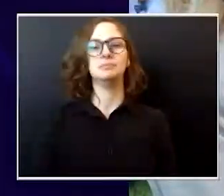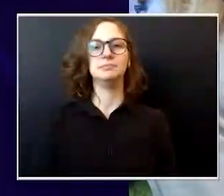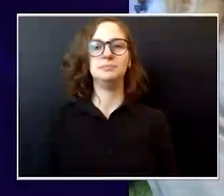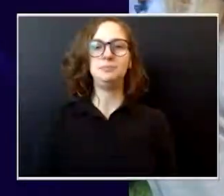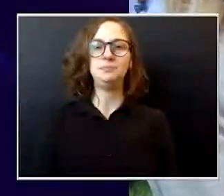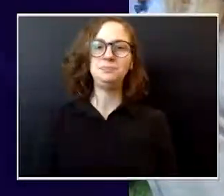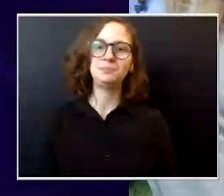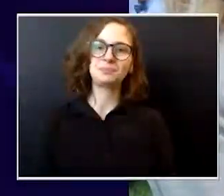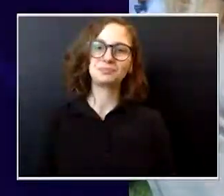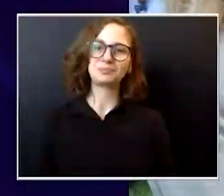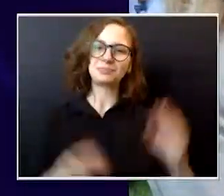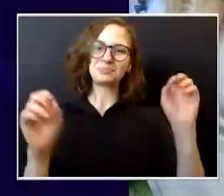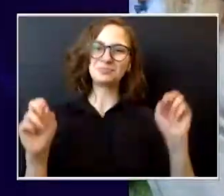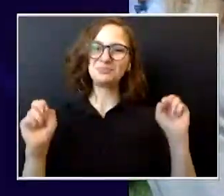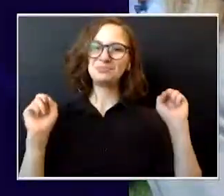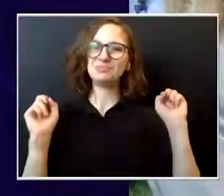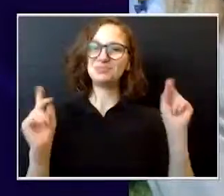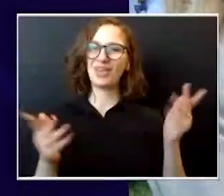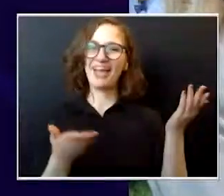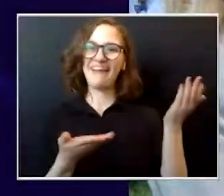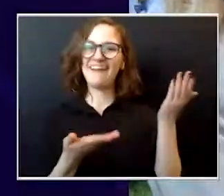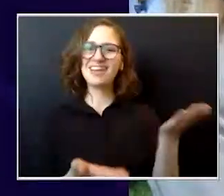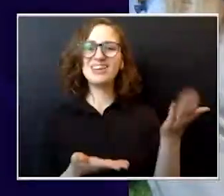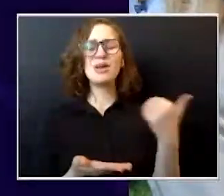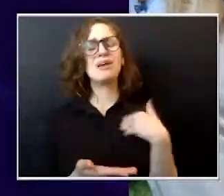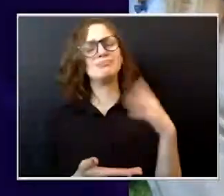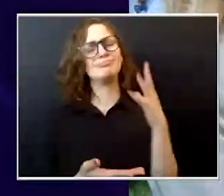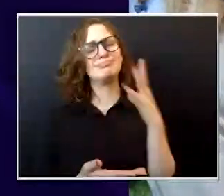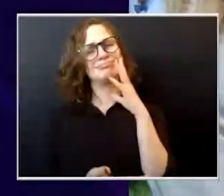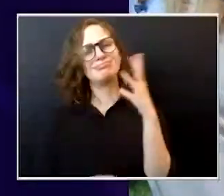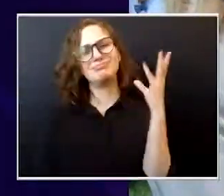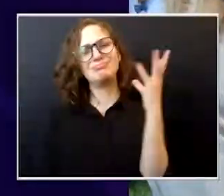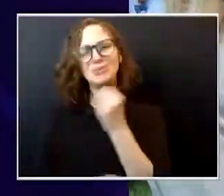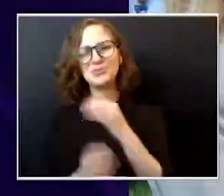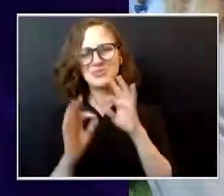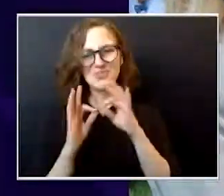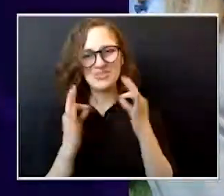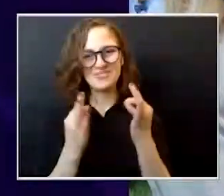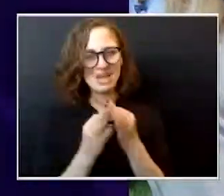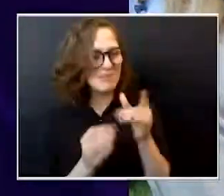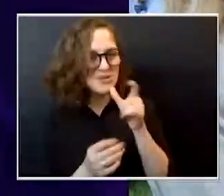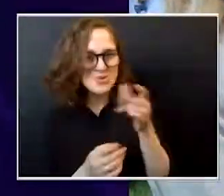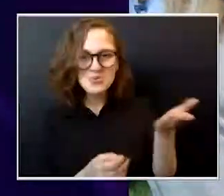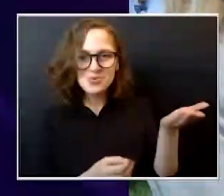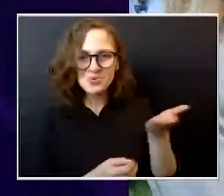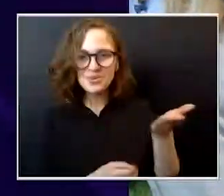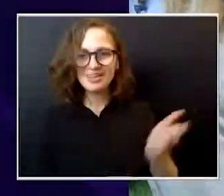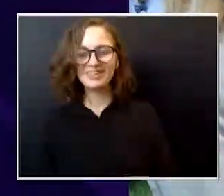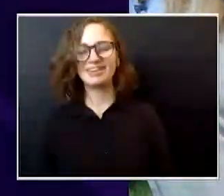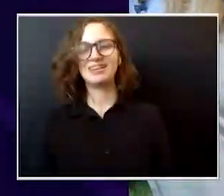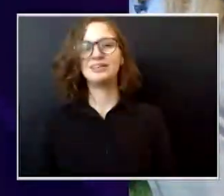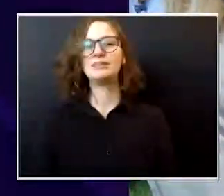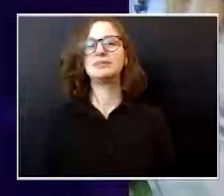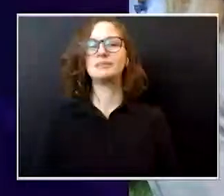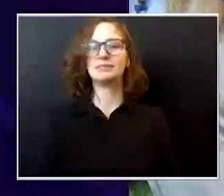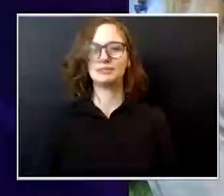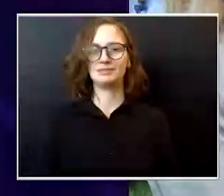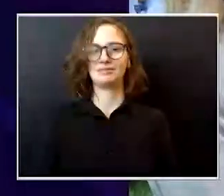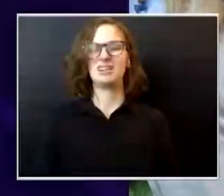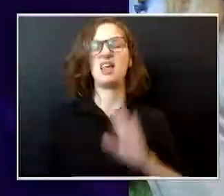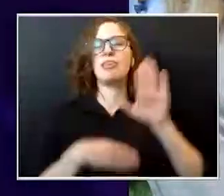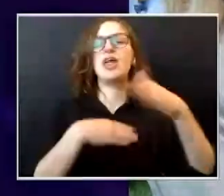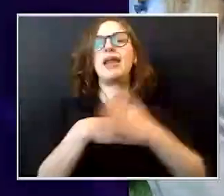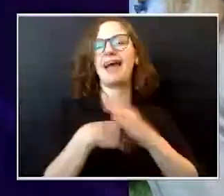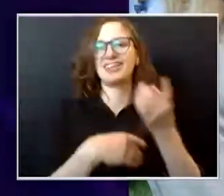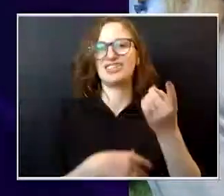Okay, Dr. Muehlbach, you have some beautiful family members. Tell me who we're looking at here. So this is the next Dr. Muehlbach.